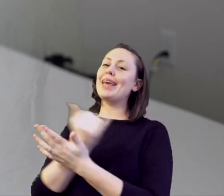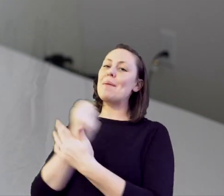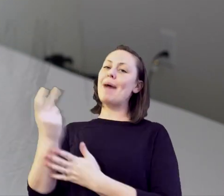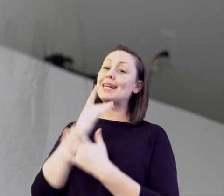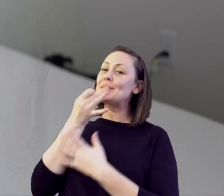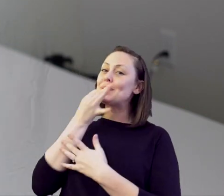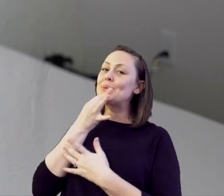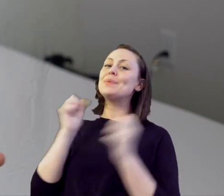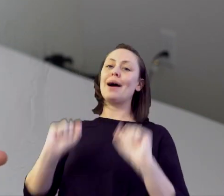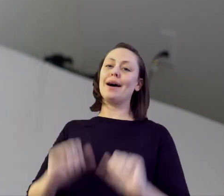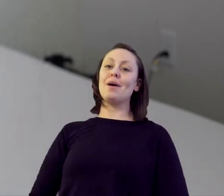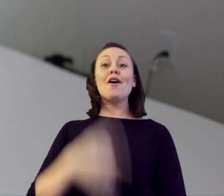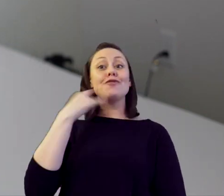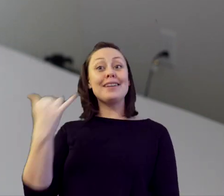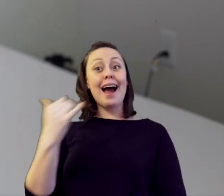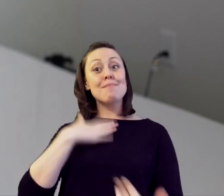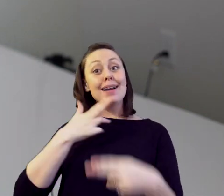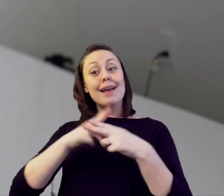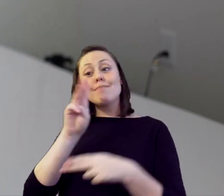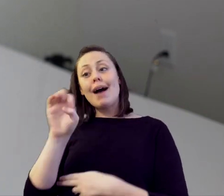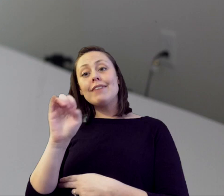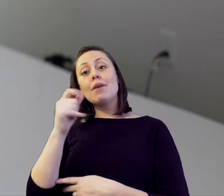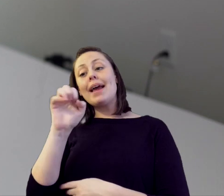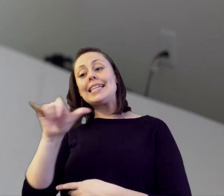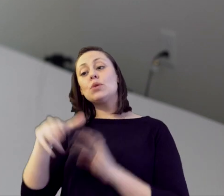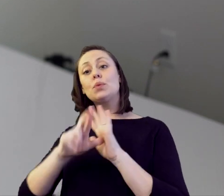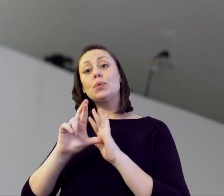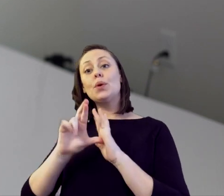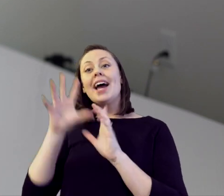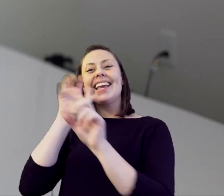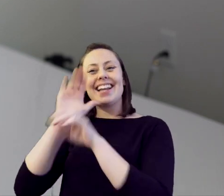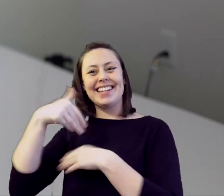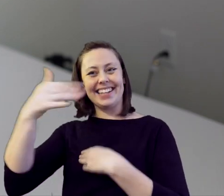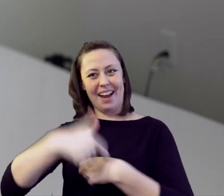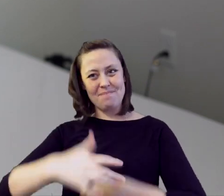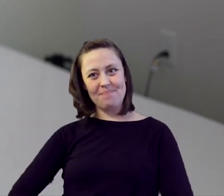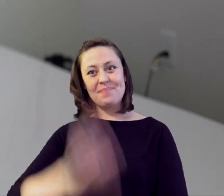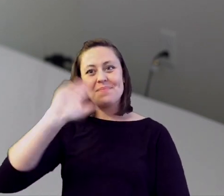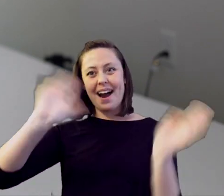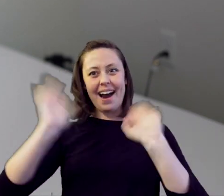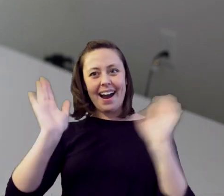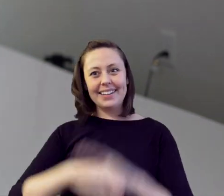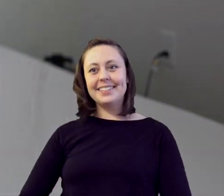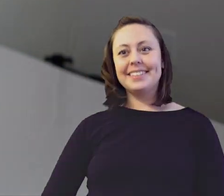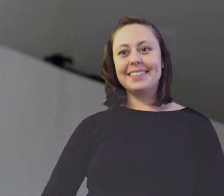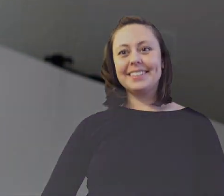as possible. For now, my name's Mike from ASL Reviews. We'll catch you next time. Bye.